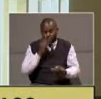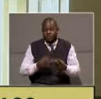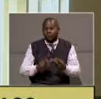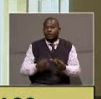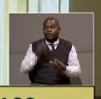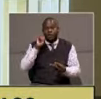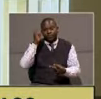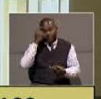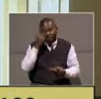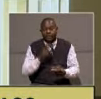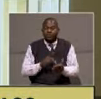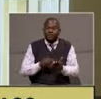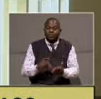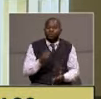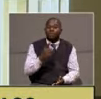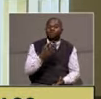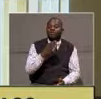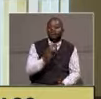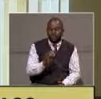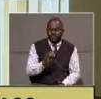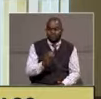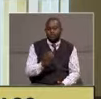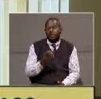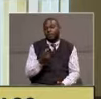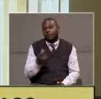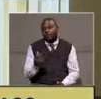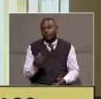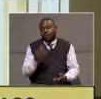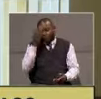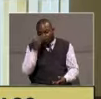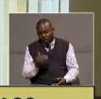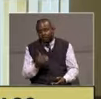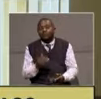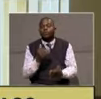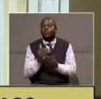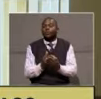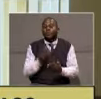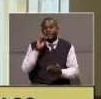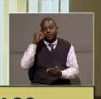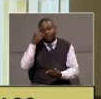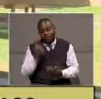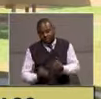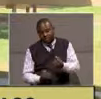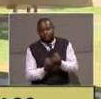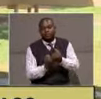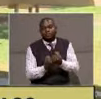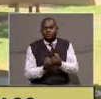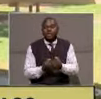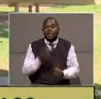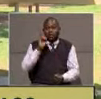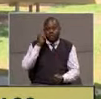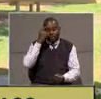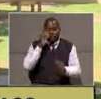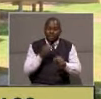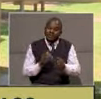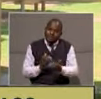they pay 150,000 shillings because government also supports them. So the government must